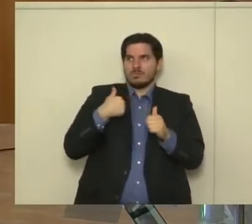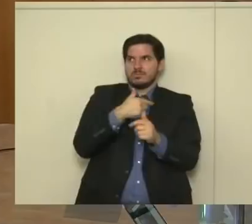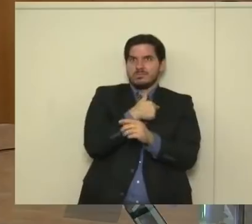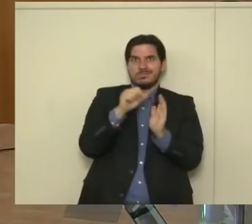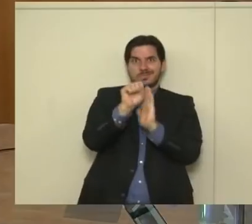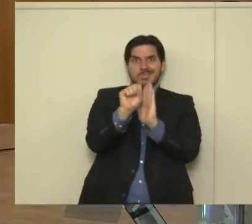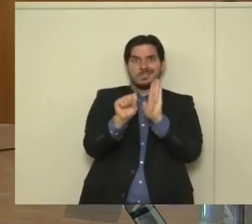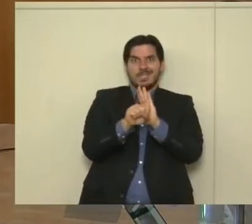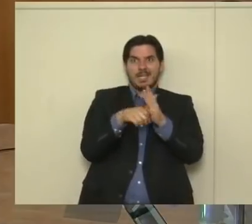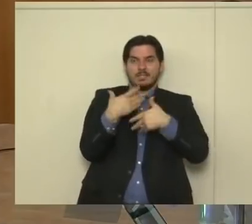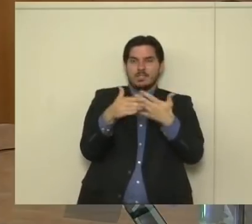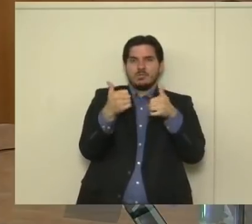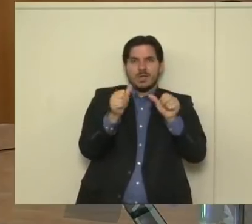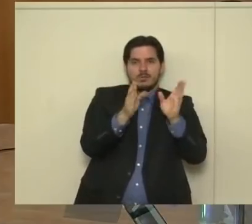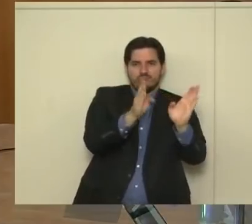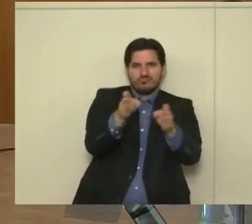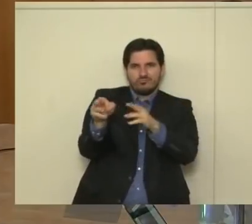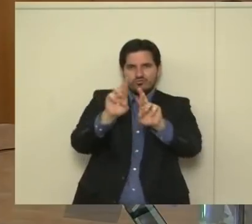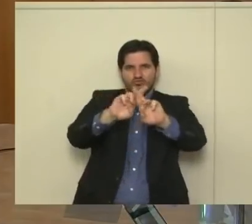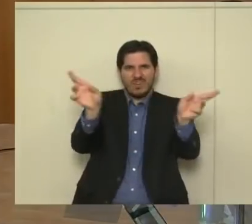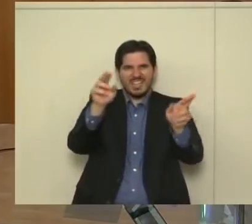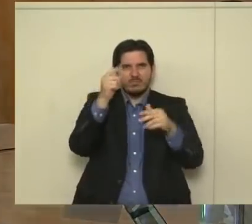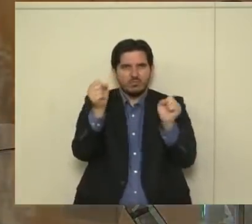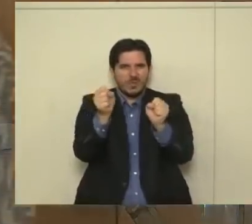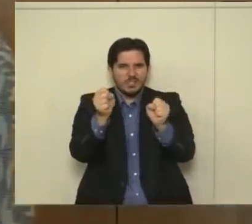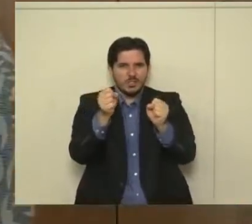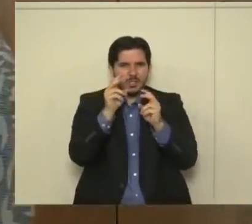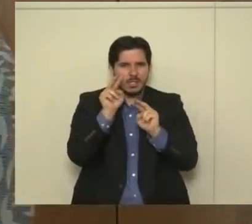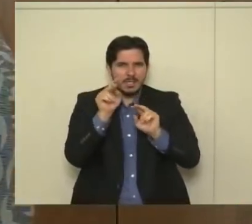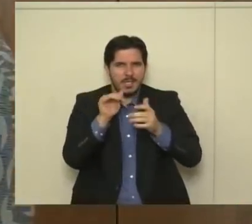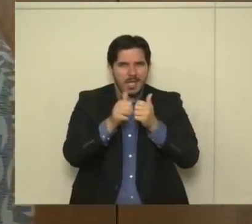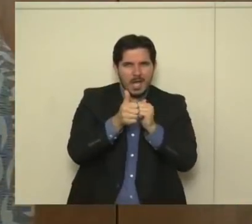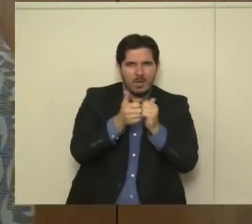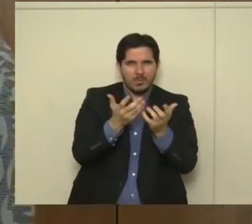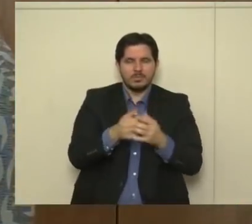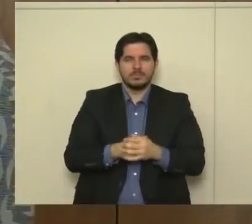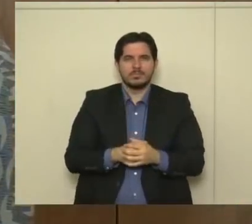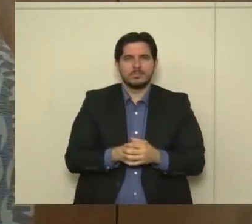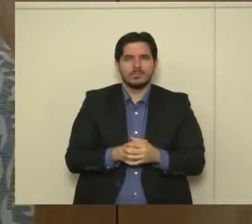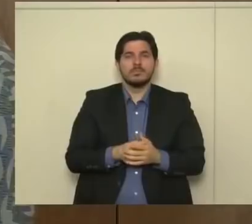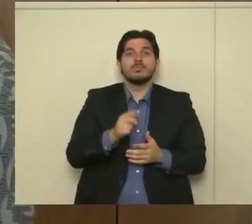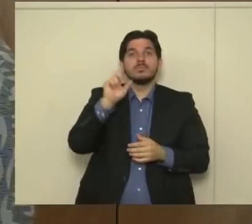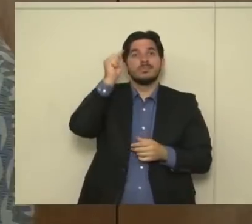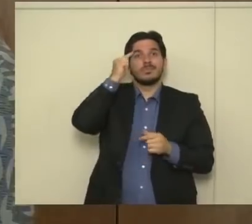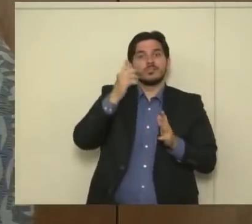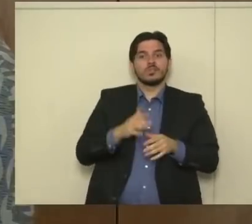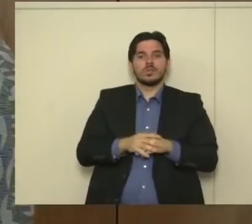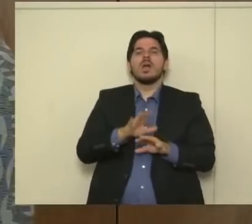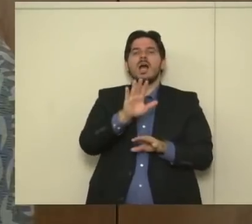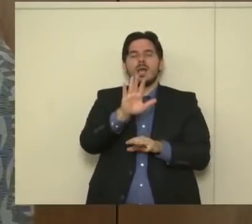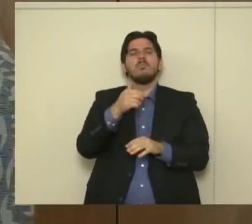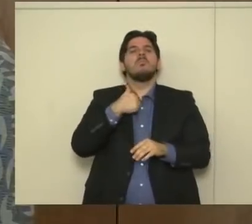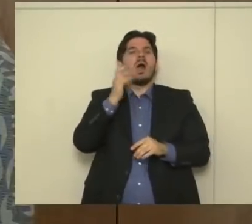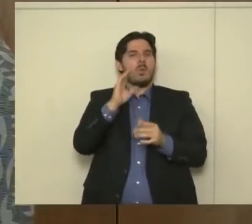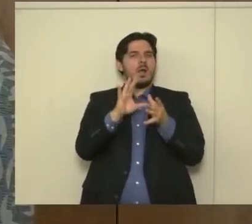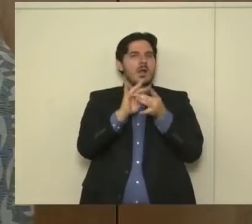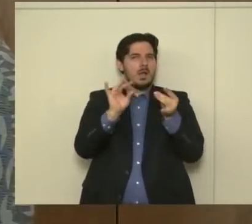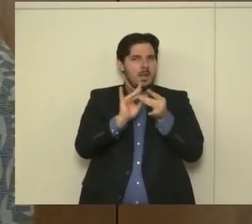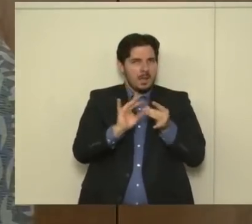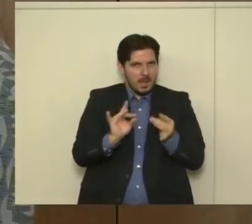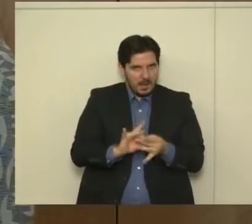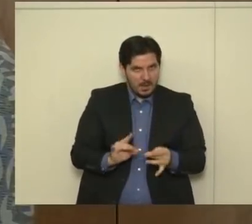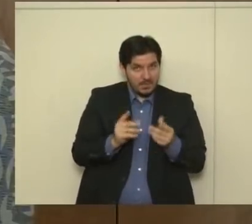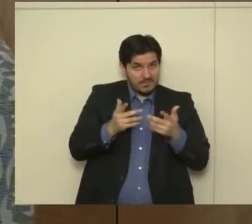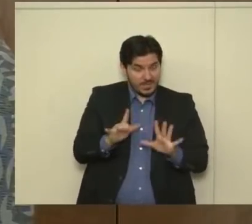is trying to prepare for that. I'm going to do a couple of things and then give it over to Dr. Scrace. I mean, I think